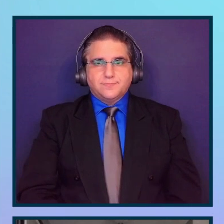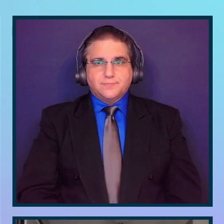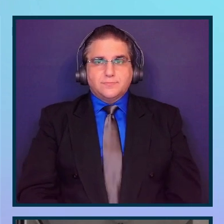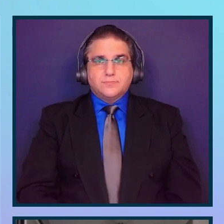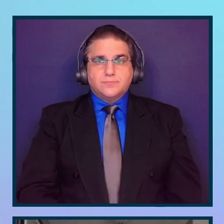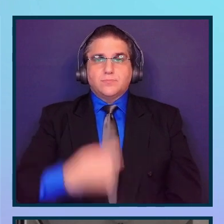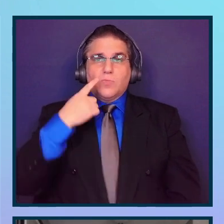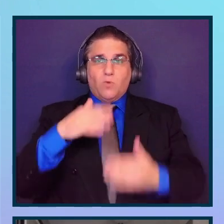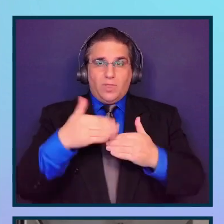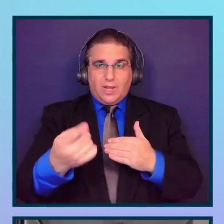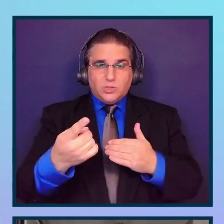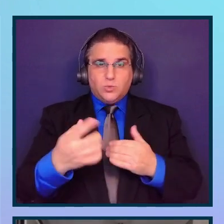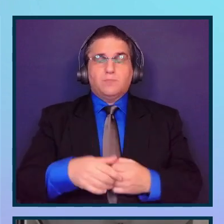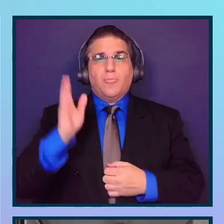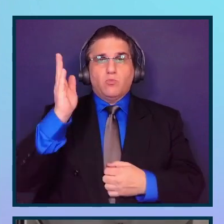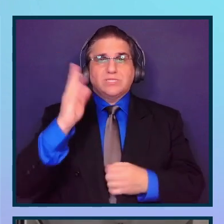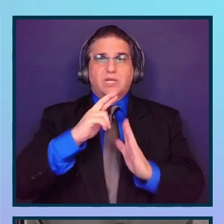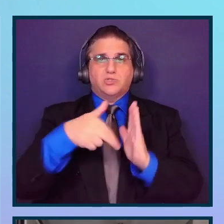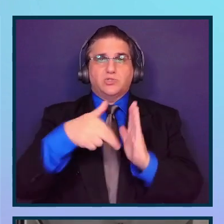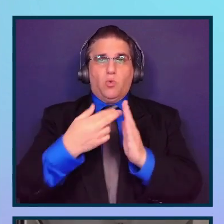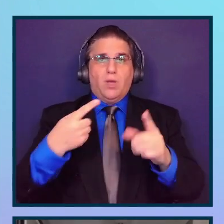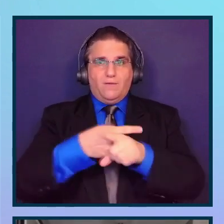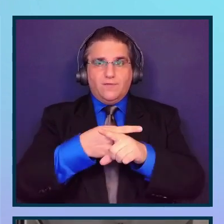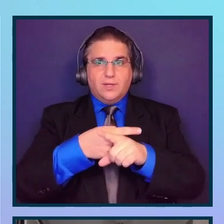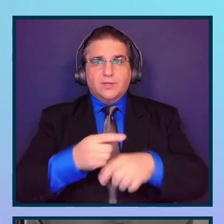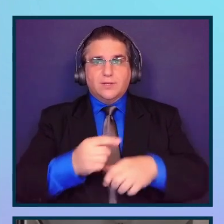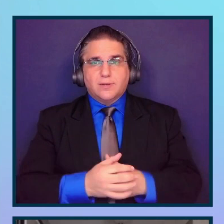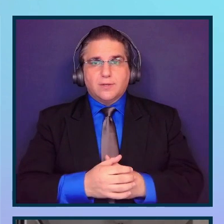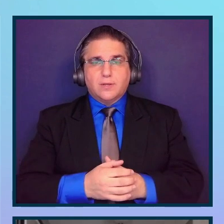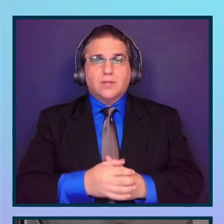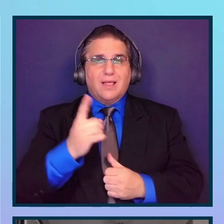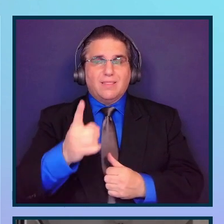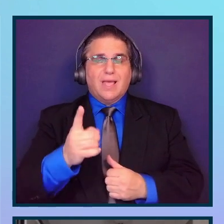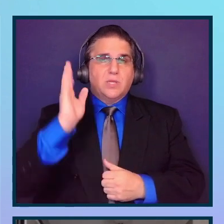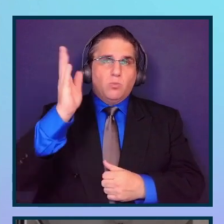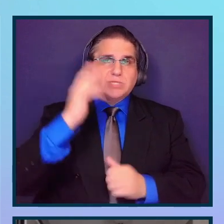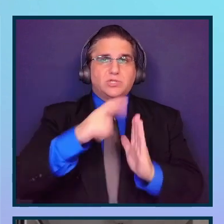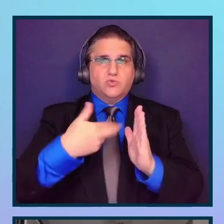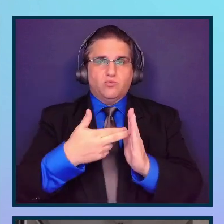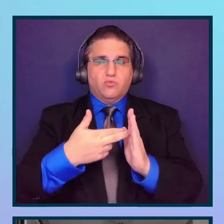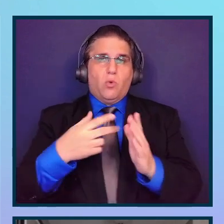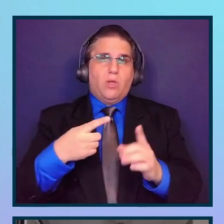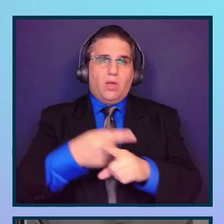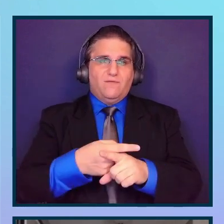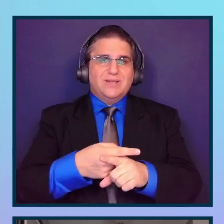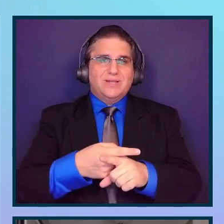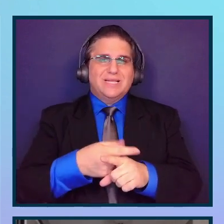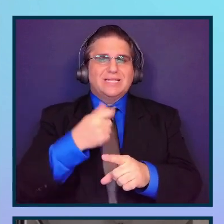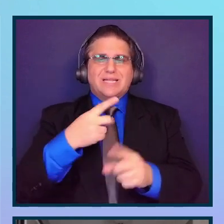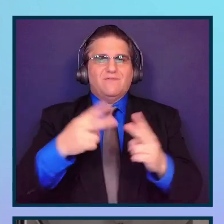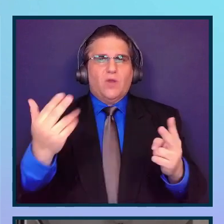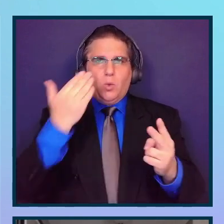For the next one is the presentation role conflict. This is a presentational role conflict, is a not very well